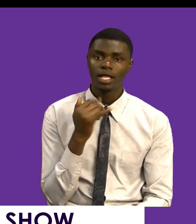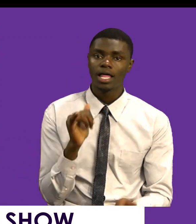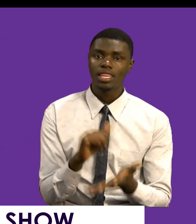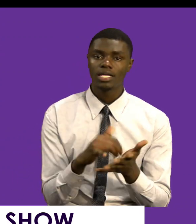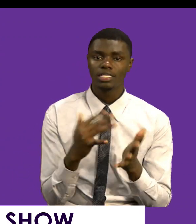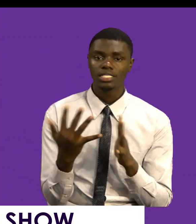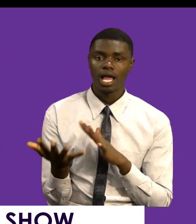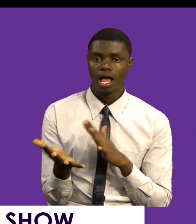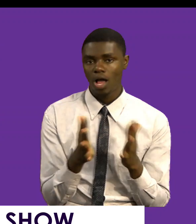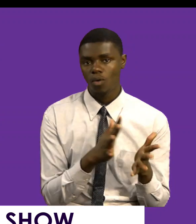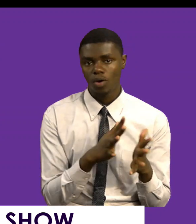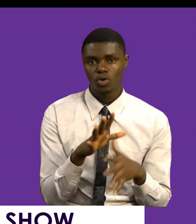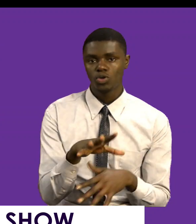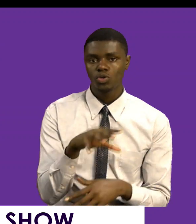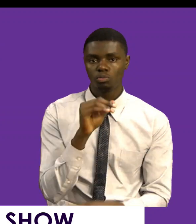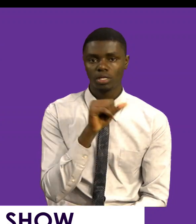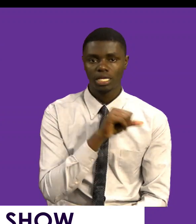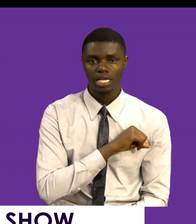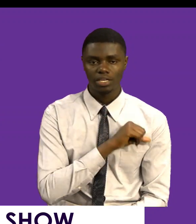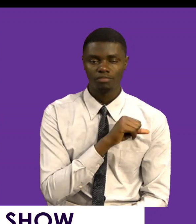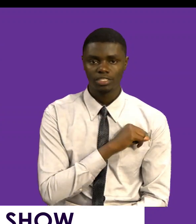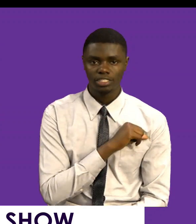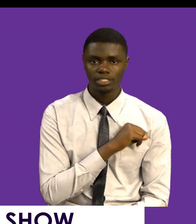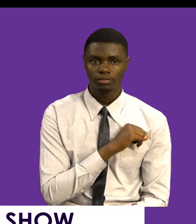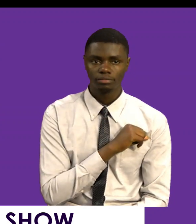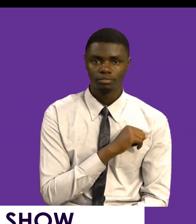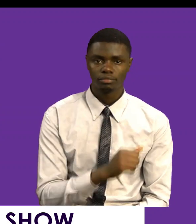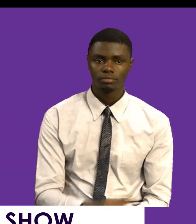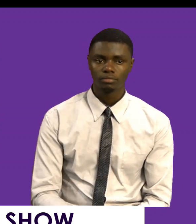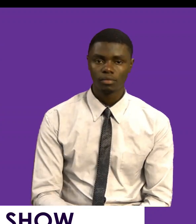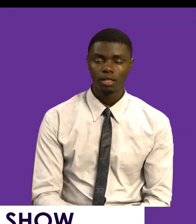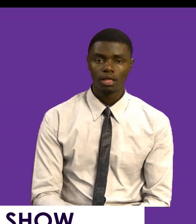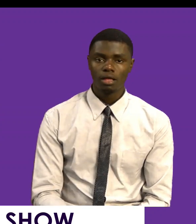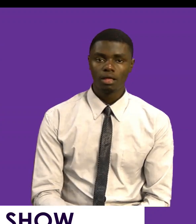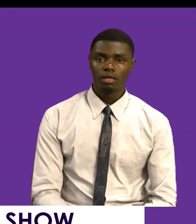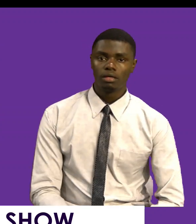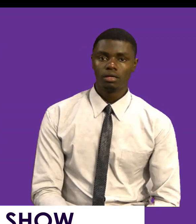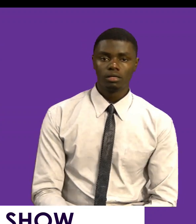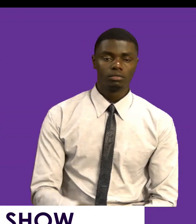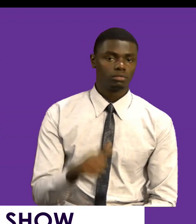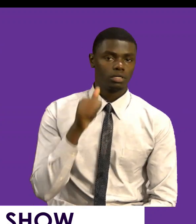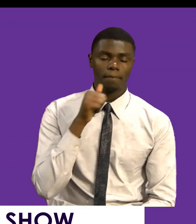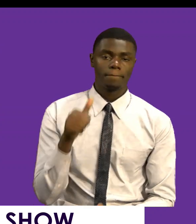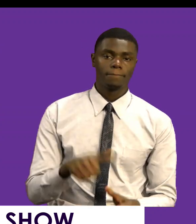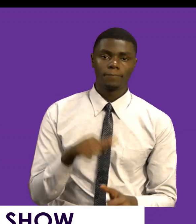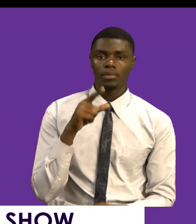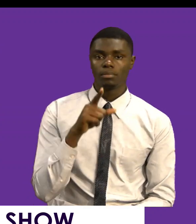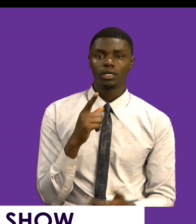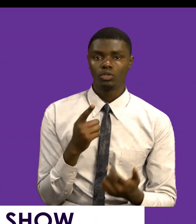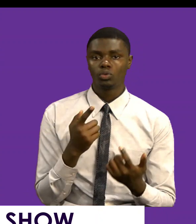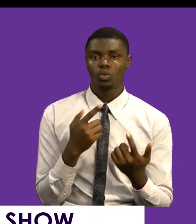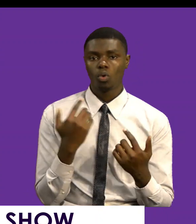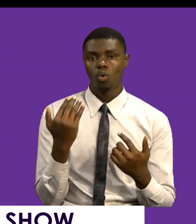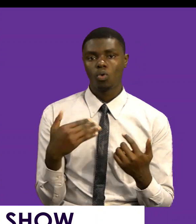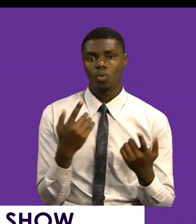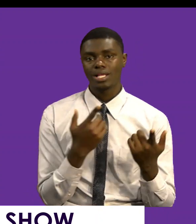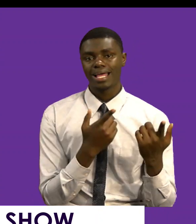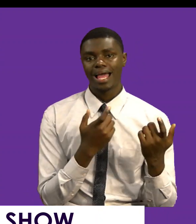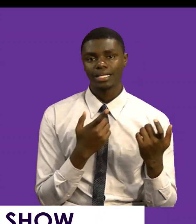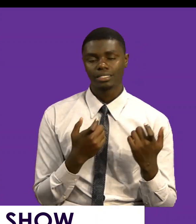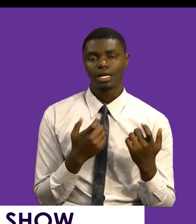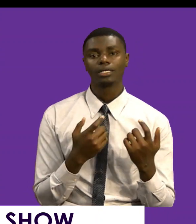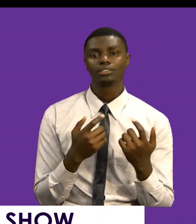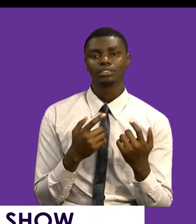how you end up being taken advantage of. Remember, you always attract toxicity if you're raised